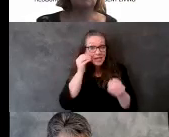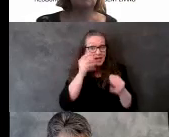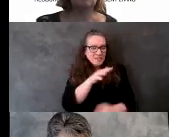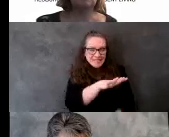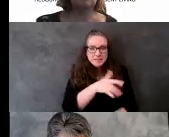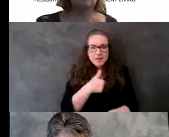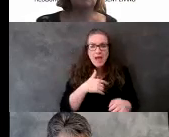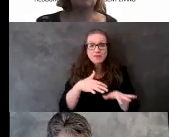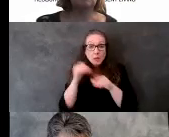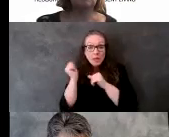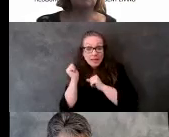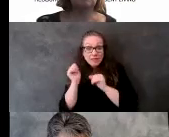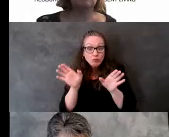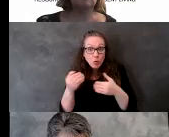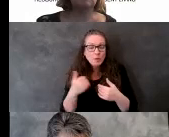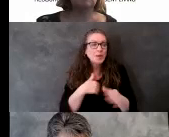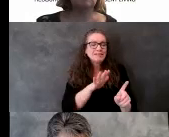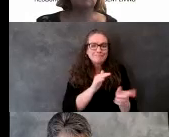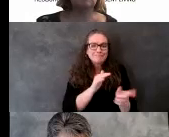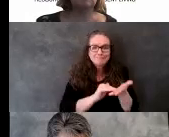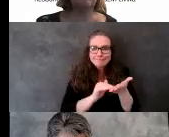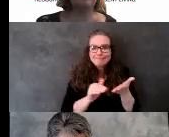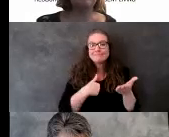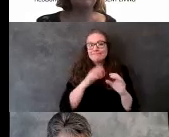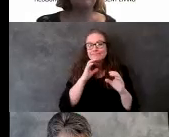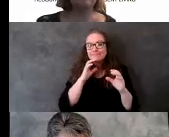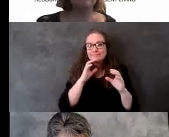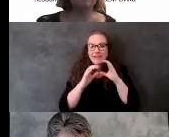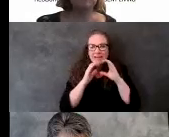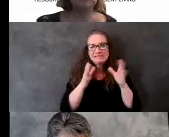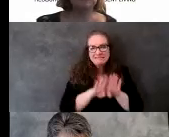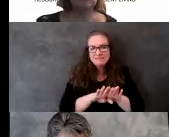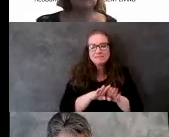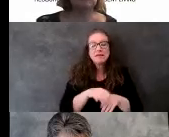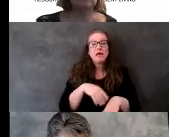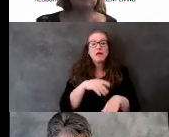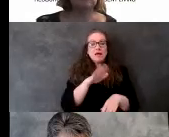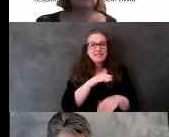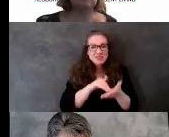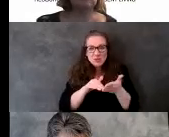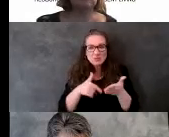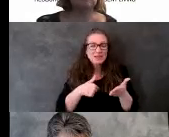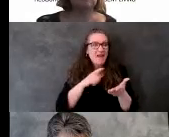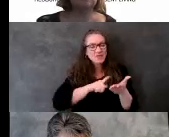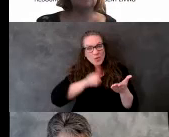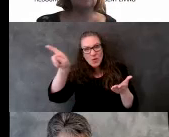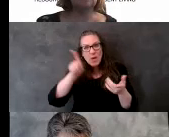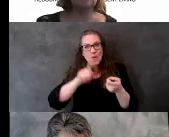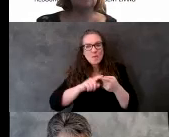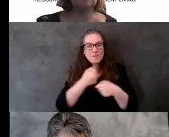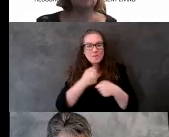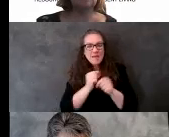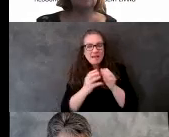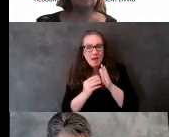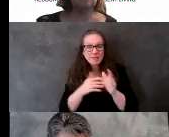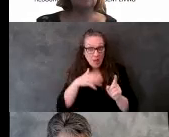the conversation. Excuse me, April, I need to go down the hall and make some copies of these documents. I'll be